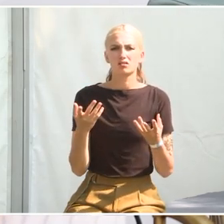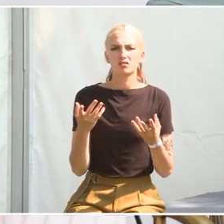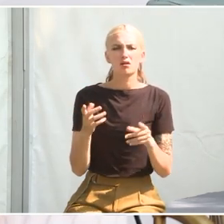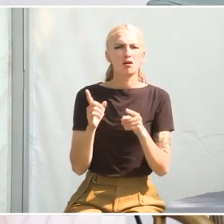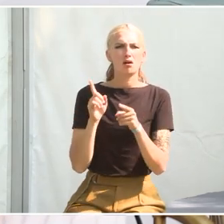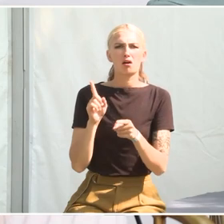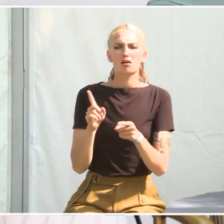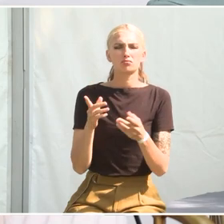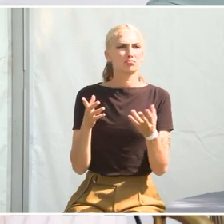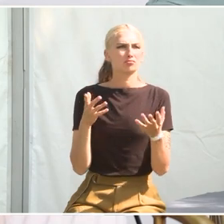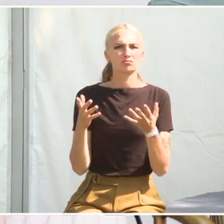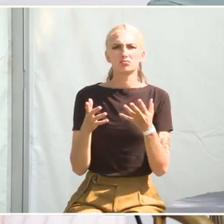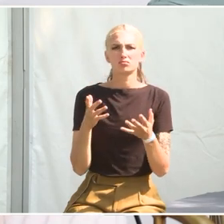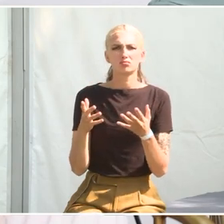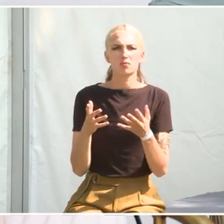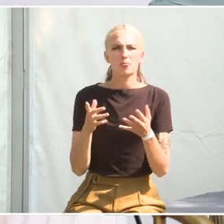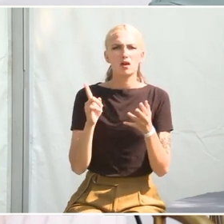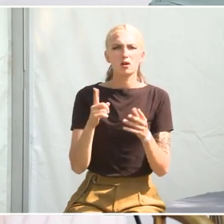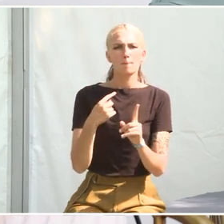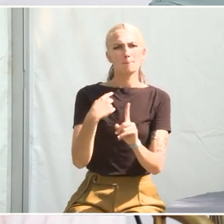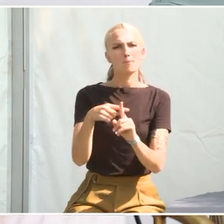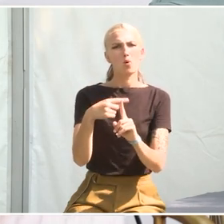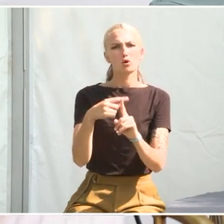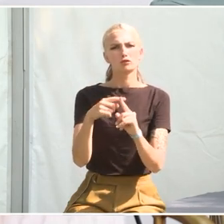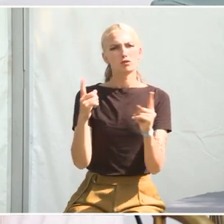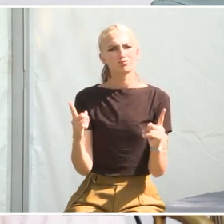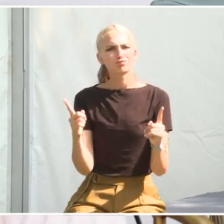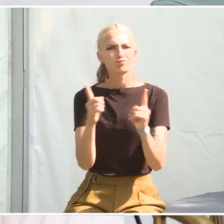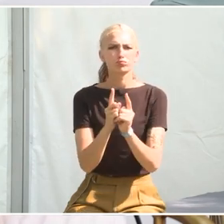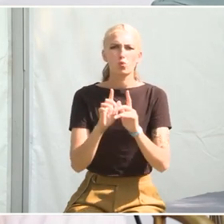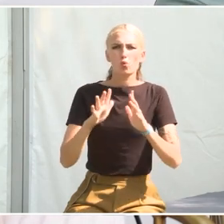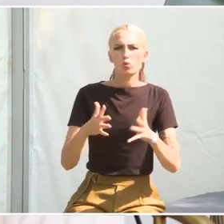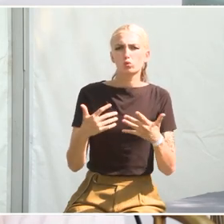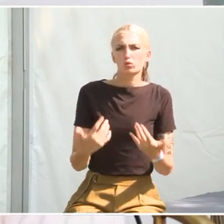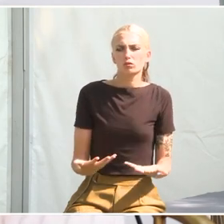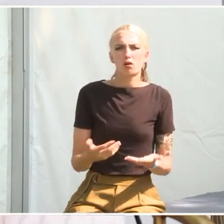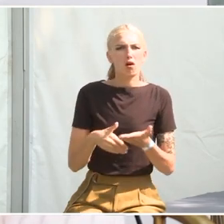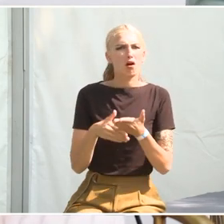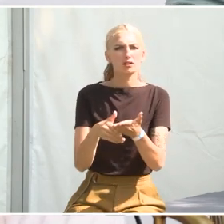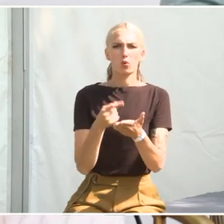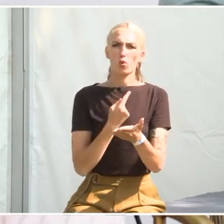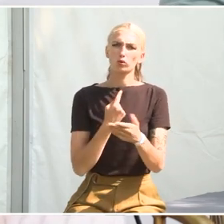that contribute? I mean, what would the positive attribution of that be to loneliness?